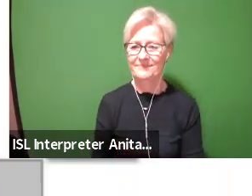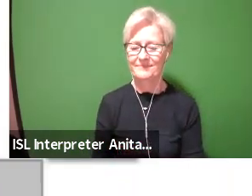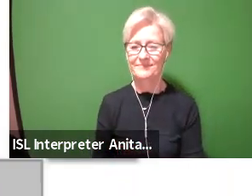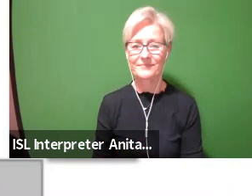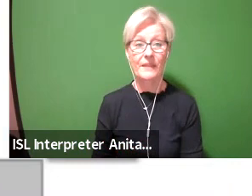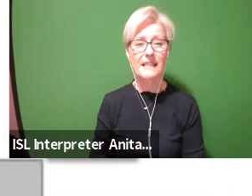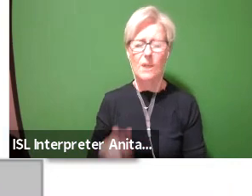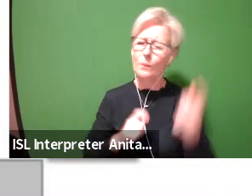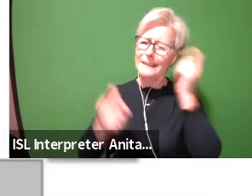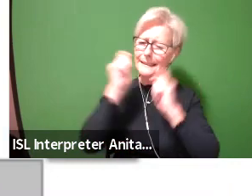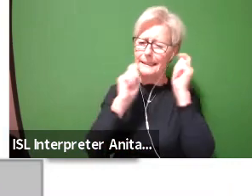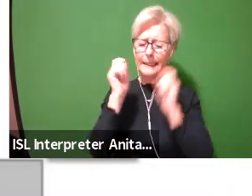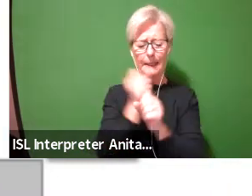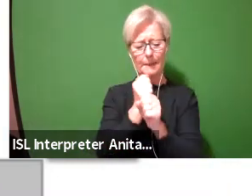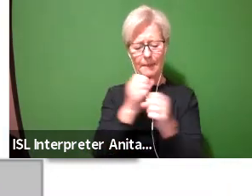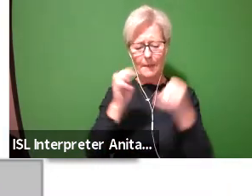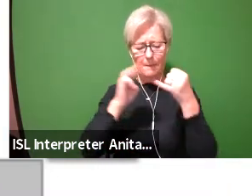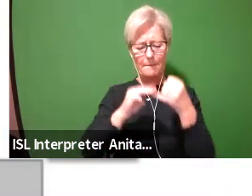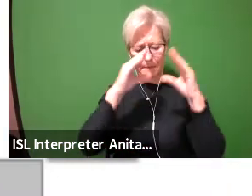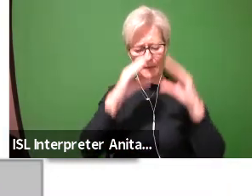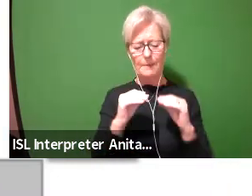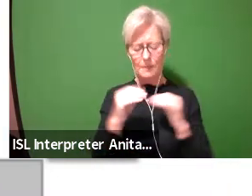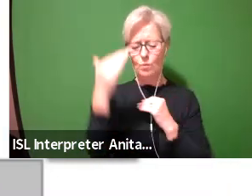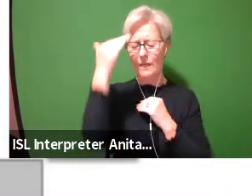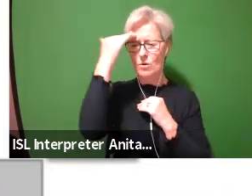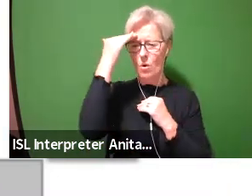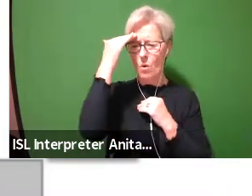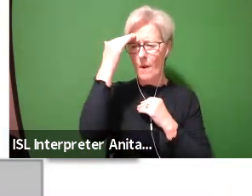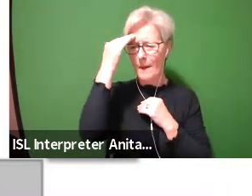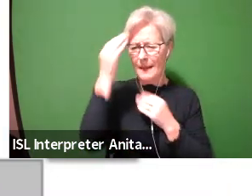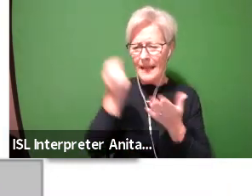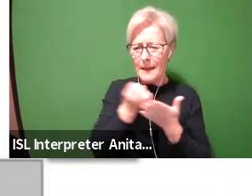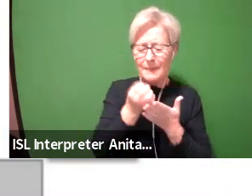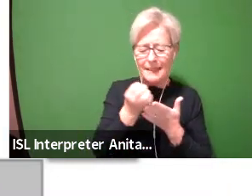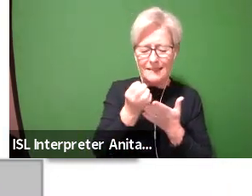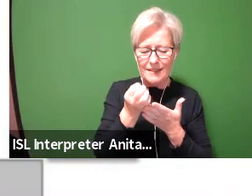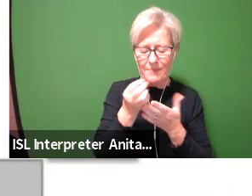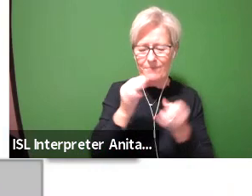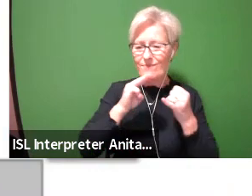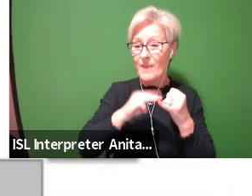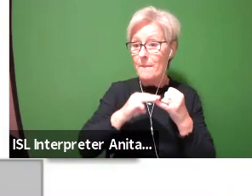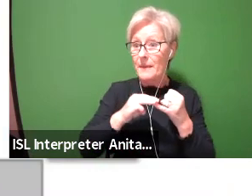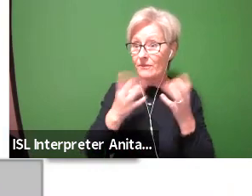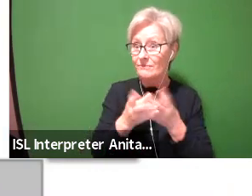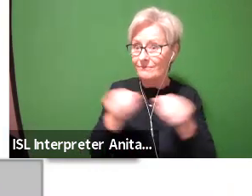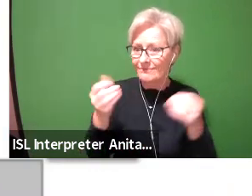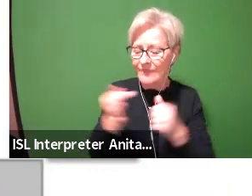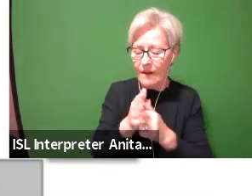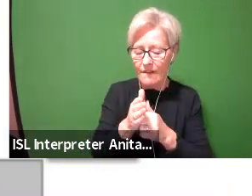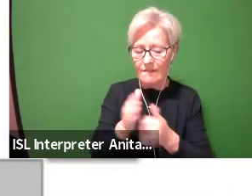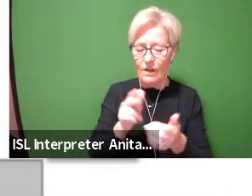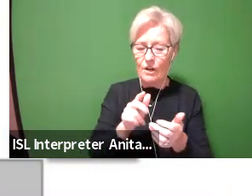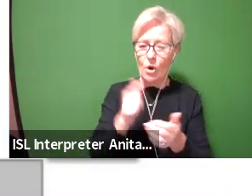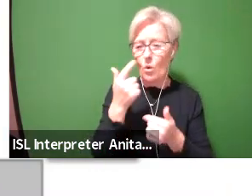When we think about menopause, we know that the definition for menopause is the absence of periods for greater than 12 months. However,